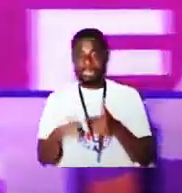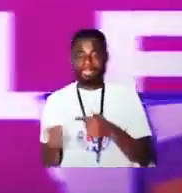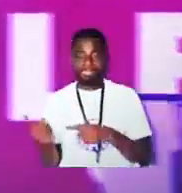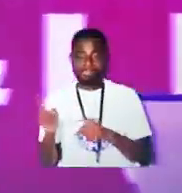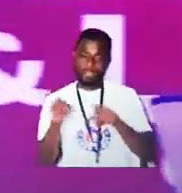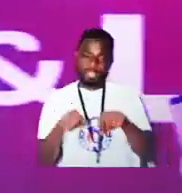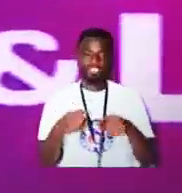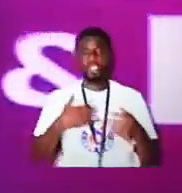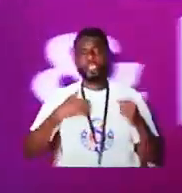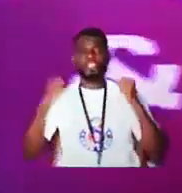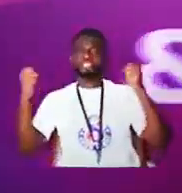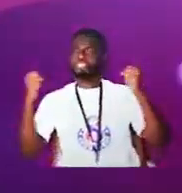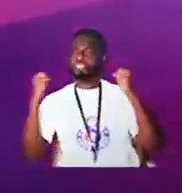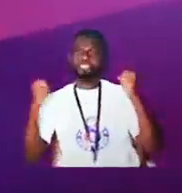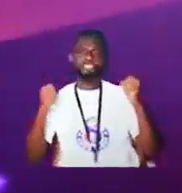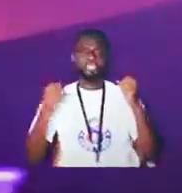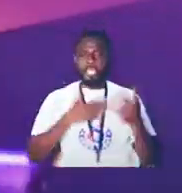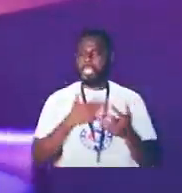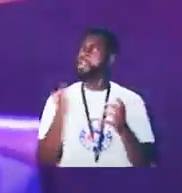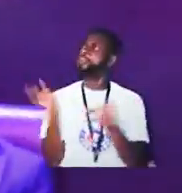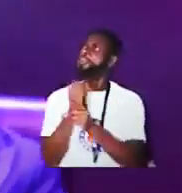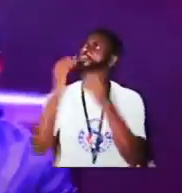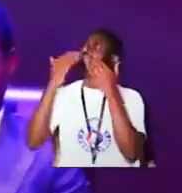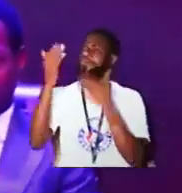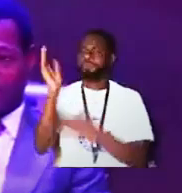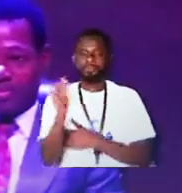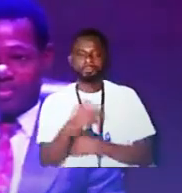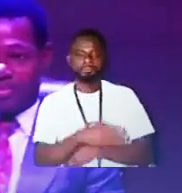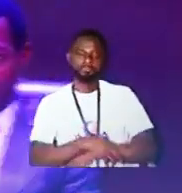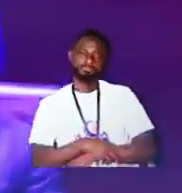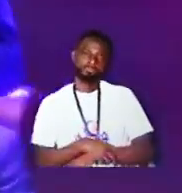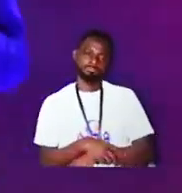well. How much will you add? Top up.